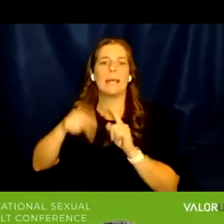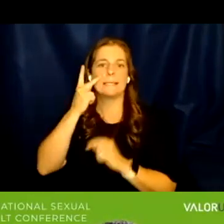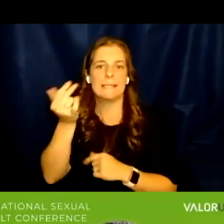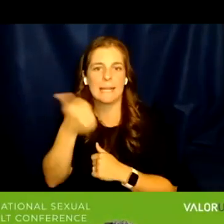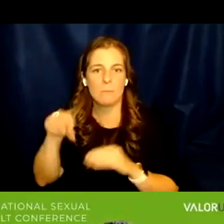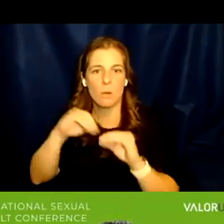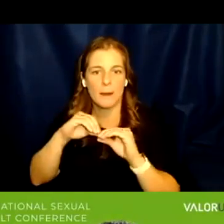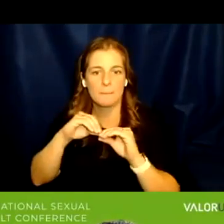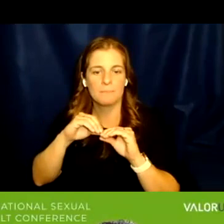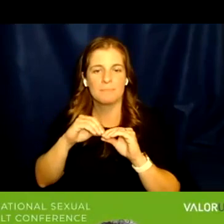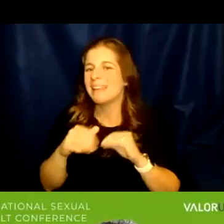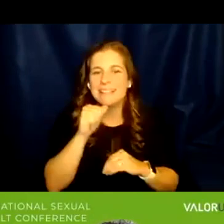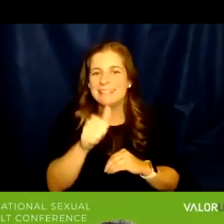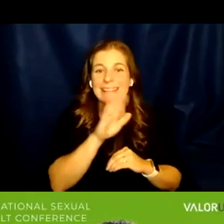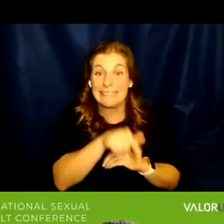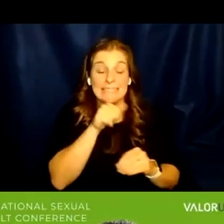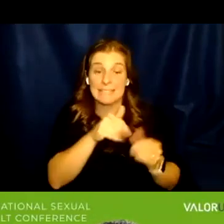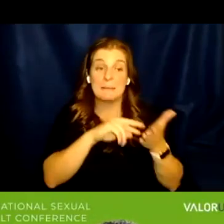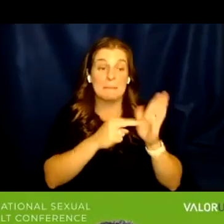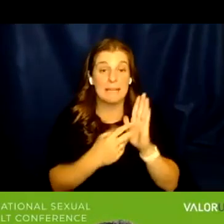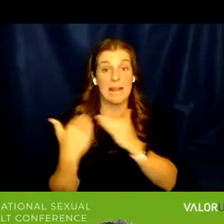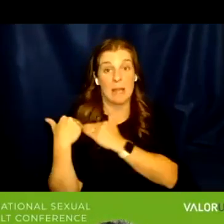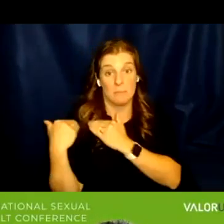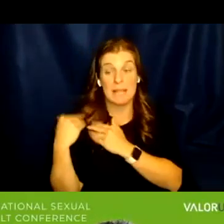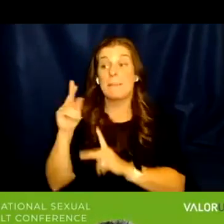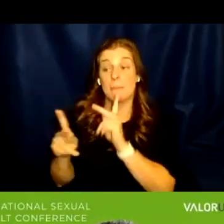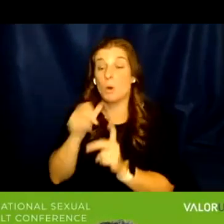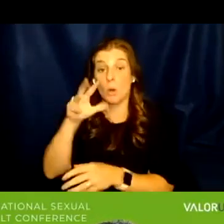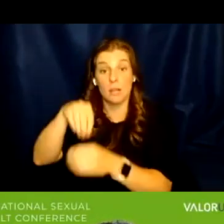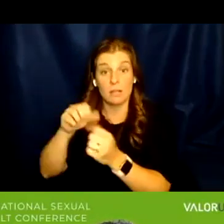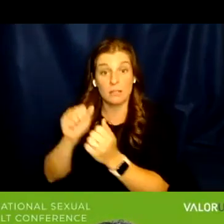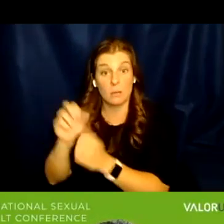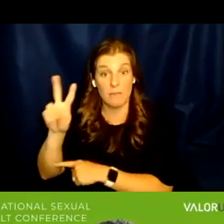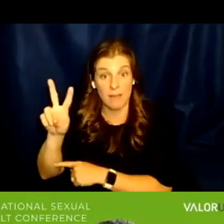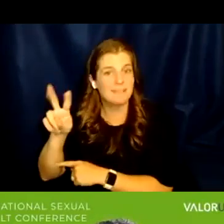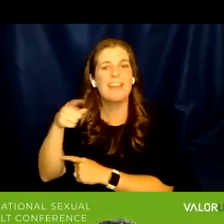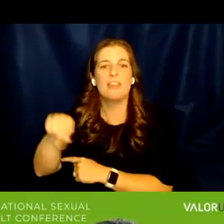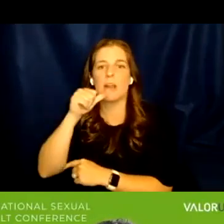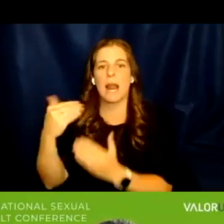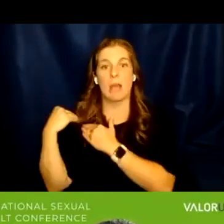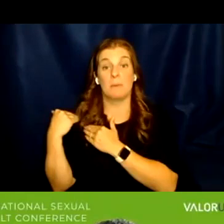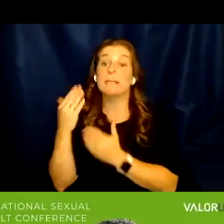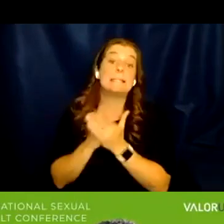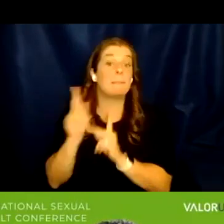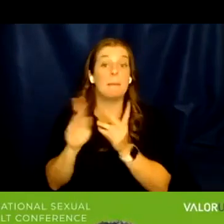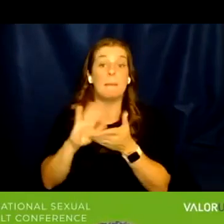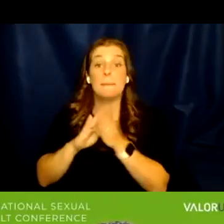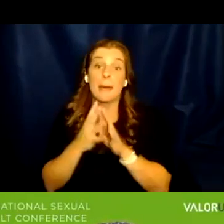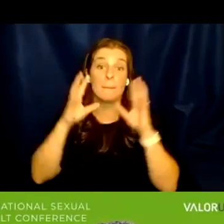The vast majority of people who engage in sexual violence are never held accountable. Some of them become the president or Supreme Court